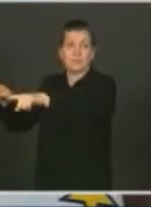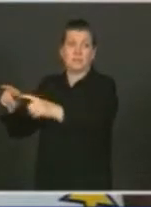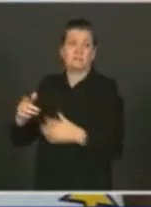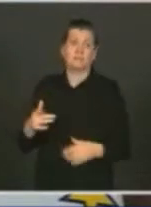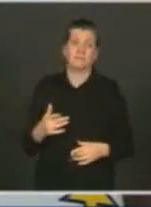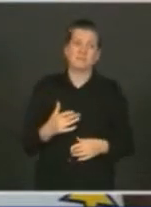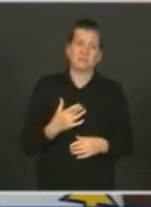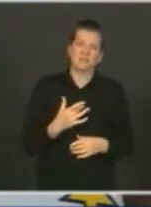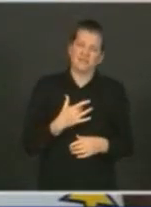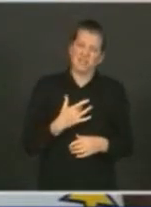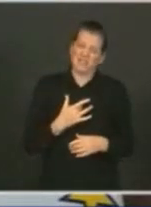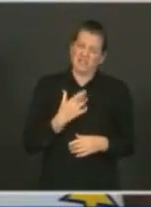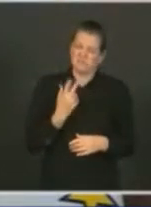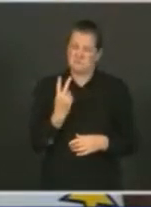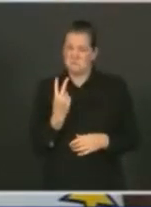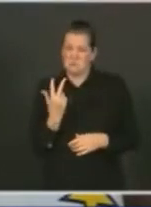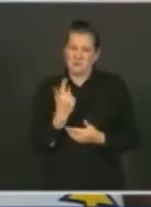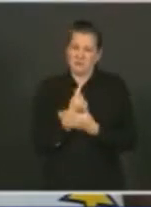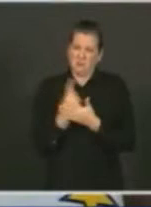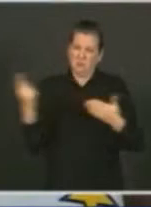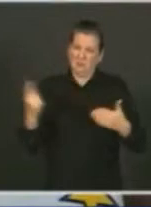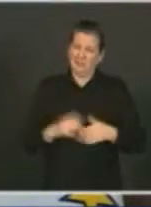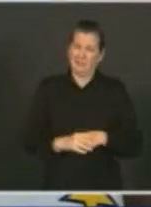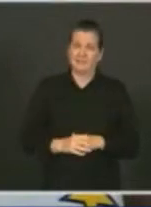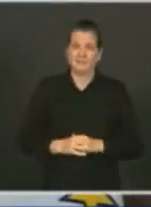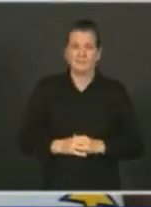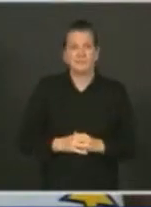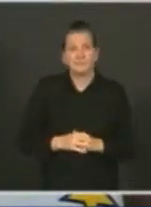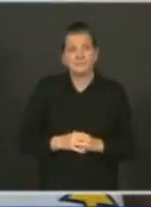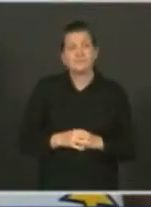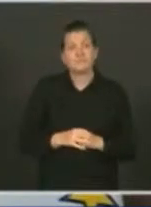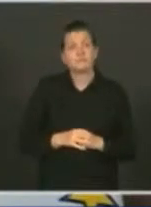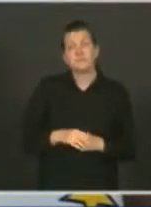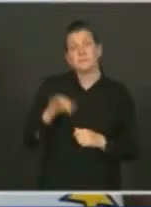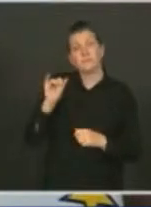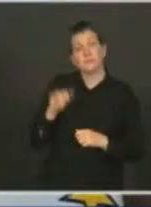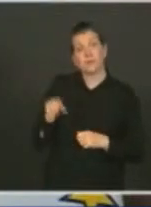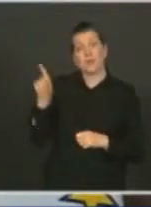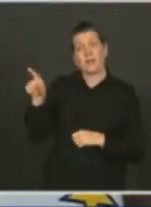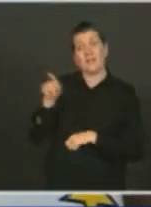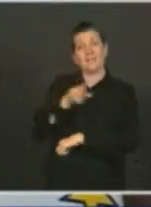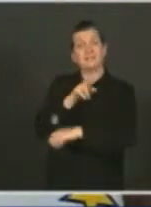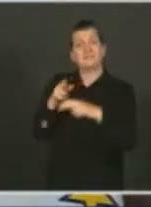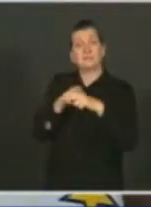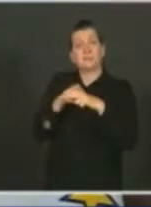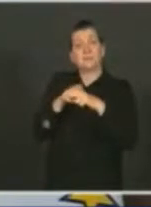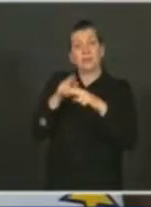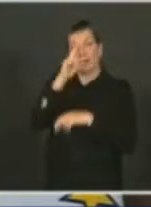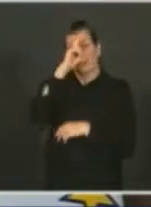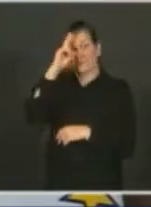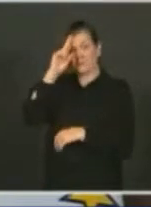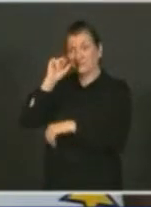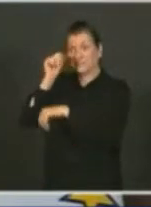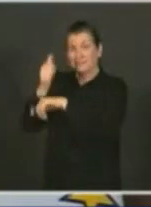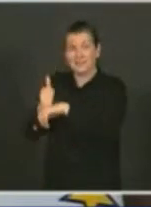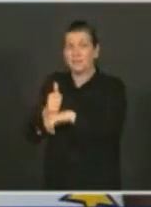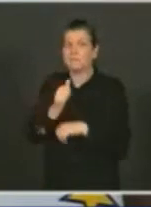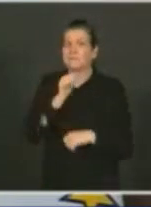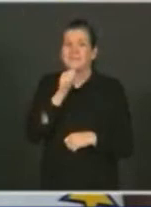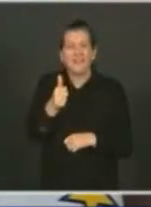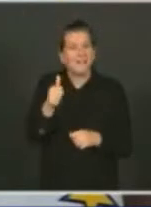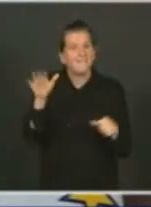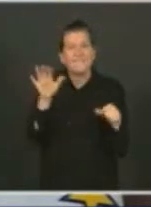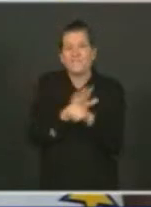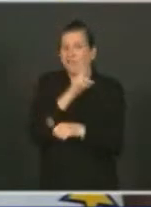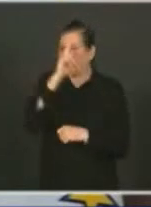The field hospital is not a full service hospital. It was built specifically for COVID patients. In the Cranston